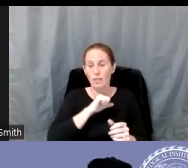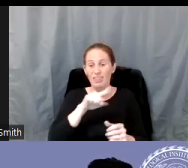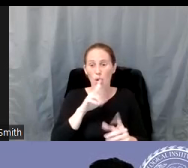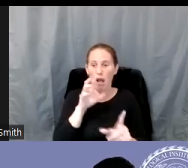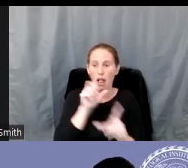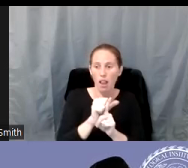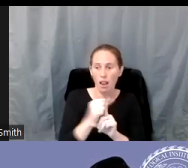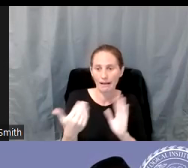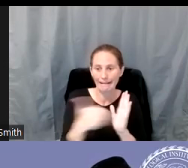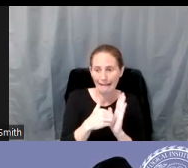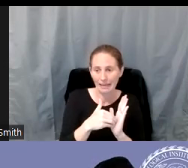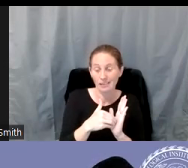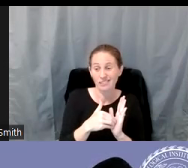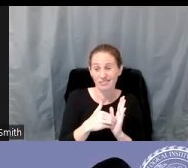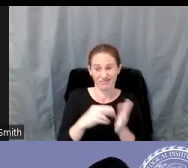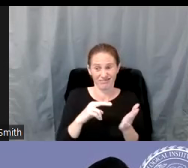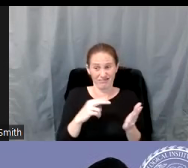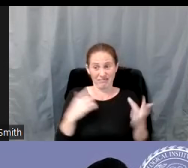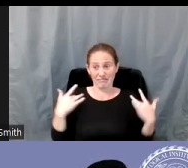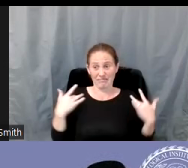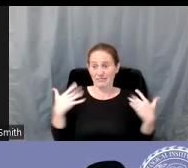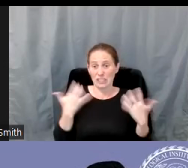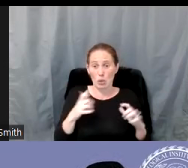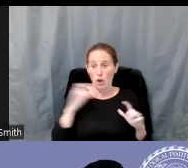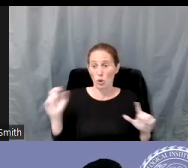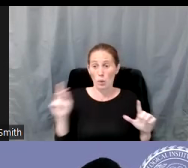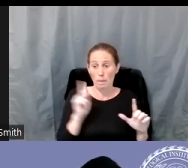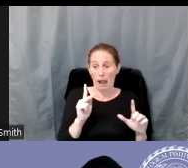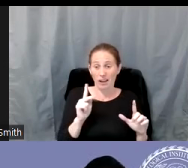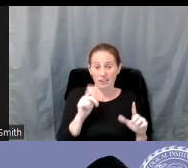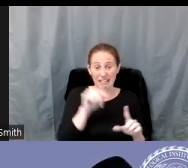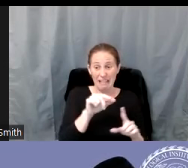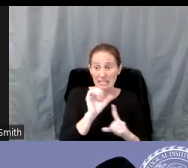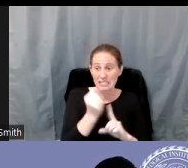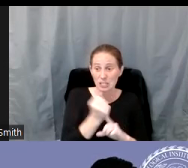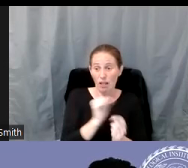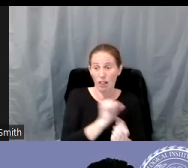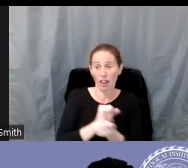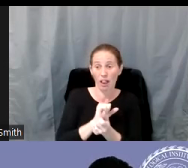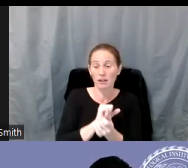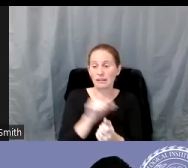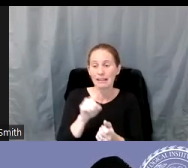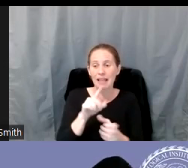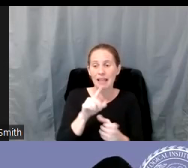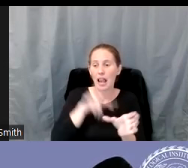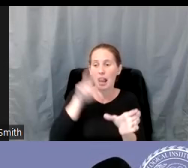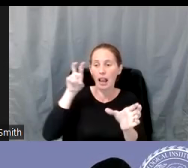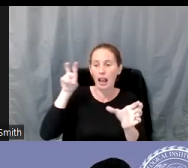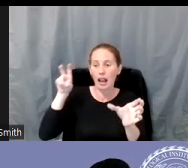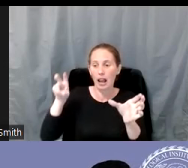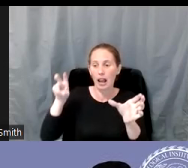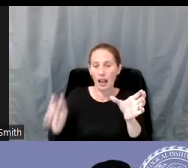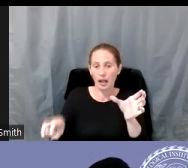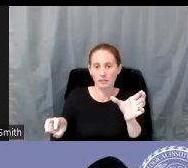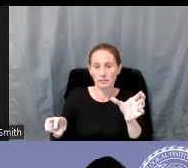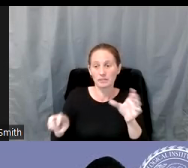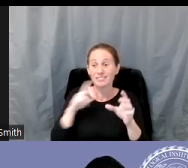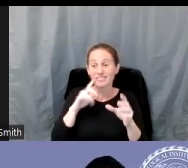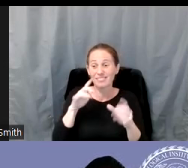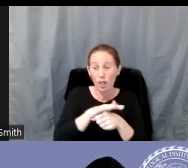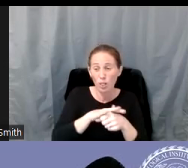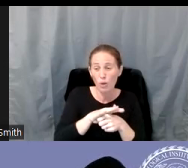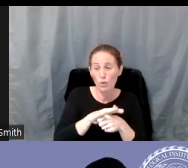and rather than go back to a circumstance of enslavement, they actually jumped off this plateau. So that's local